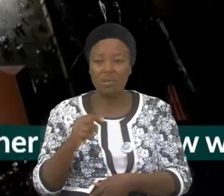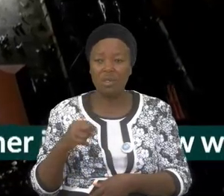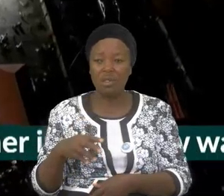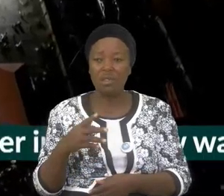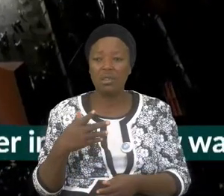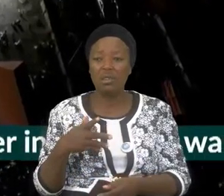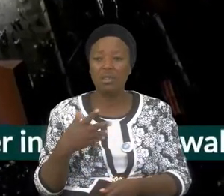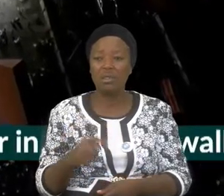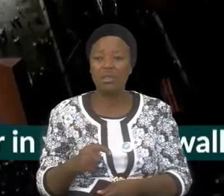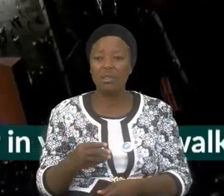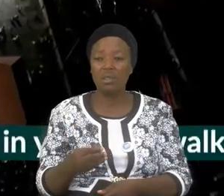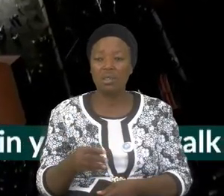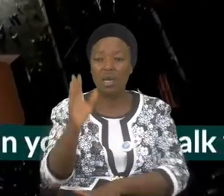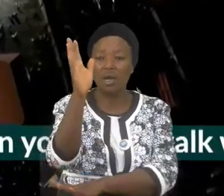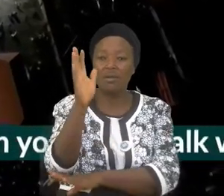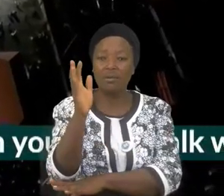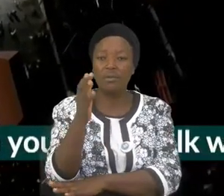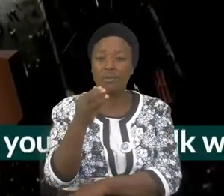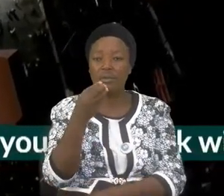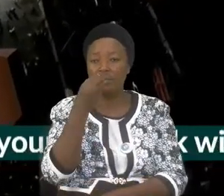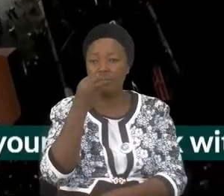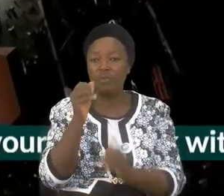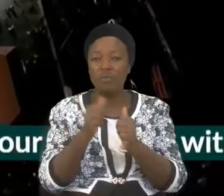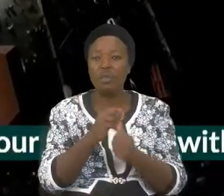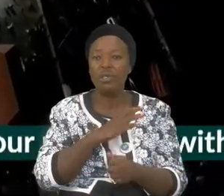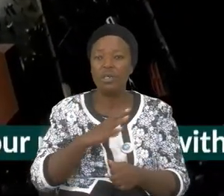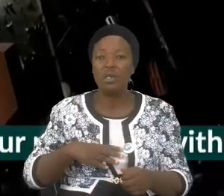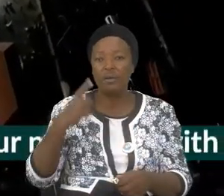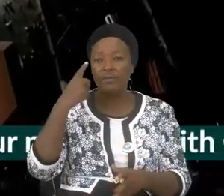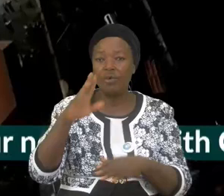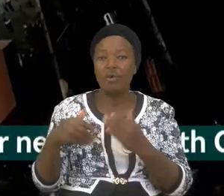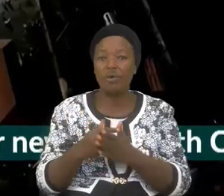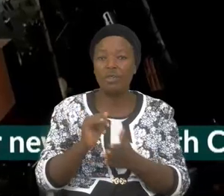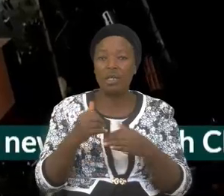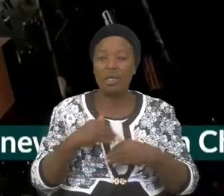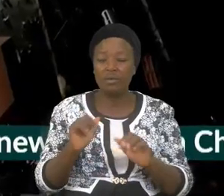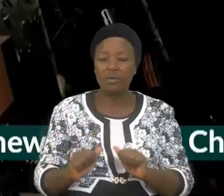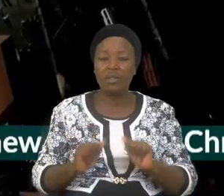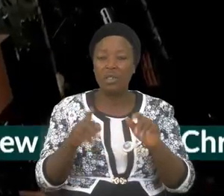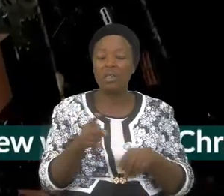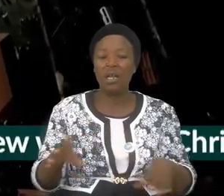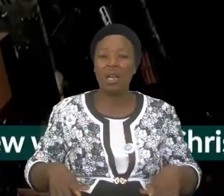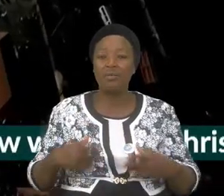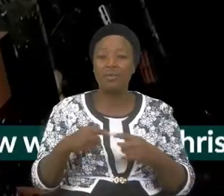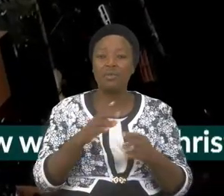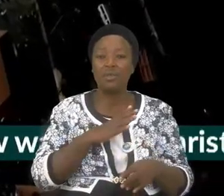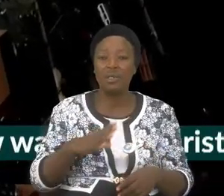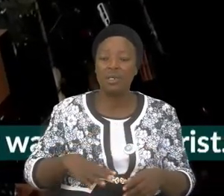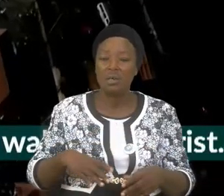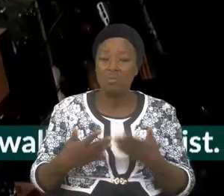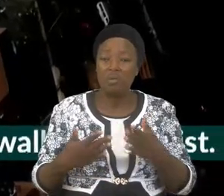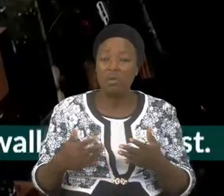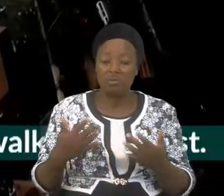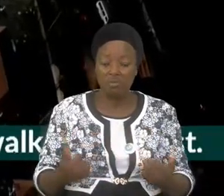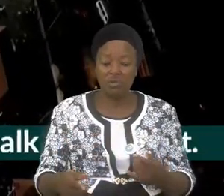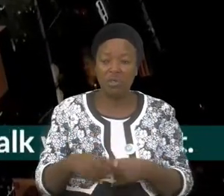life to Christ, either today or yesterday, you know, you'll be there. A special time awaits you.